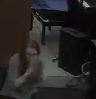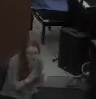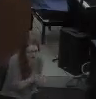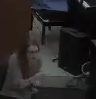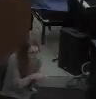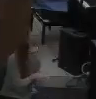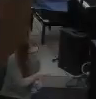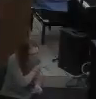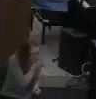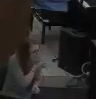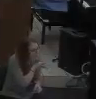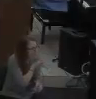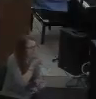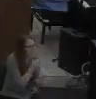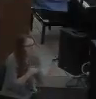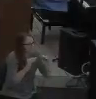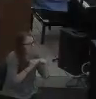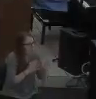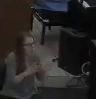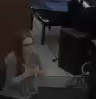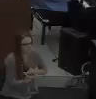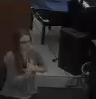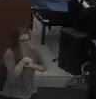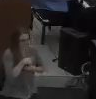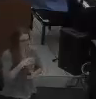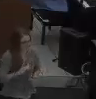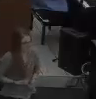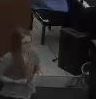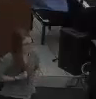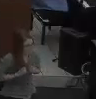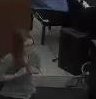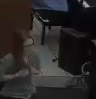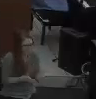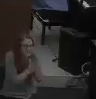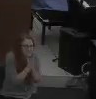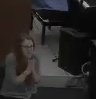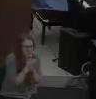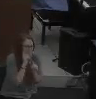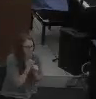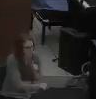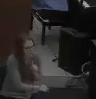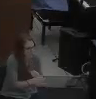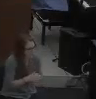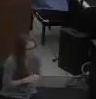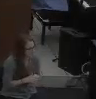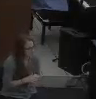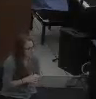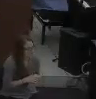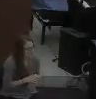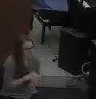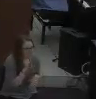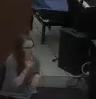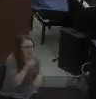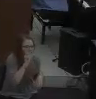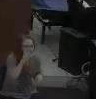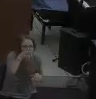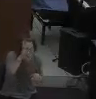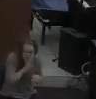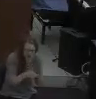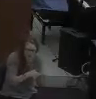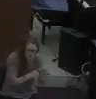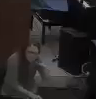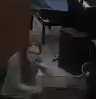even more presence in my life. And I pray for that, not because God needs to show up more, but